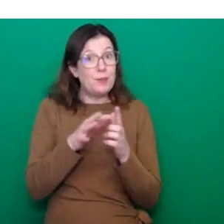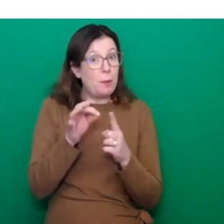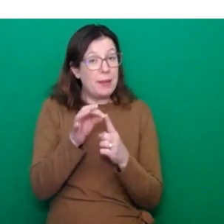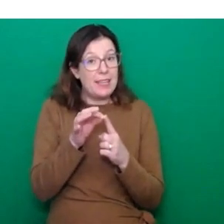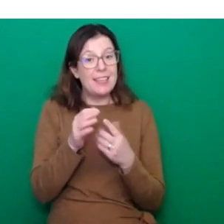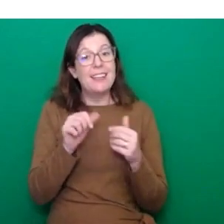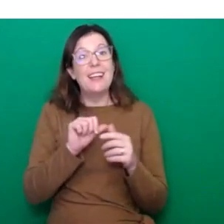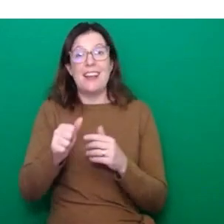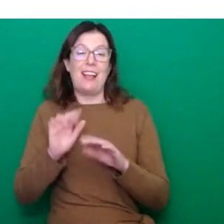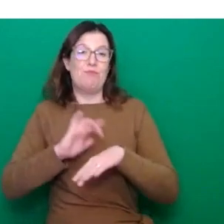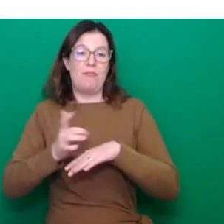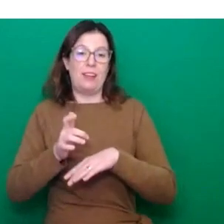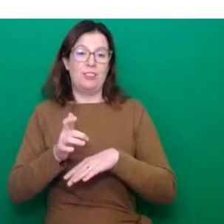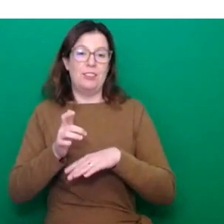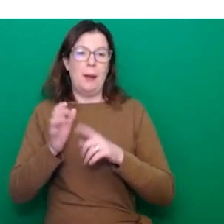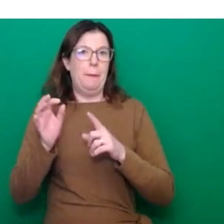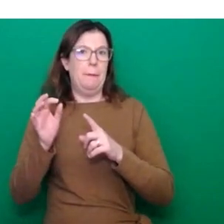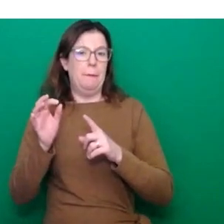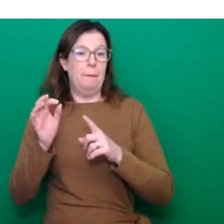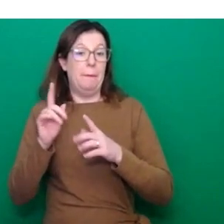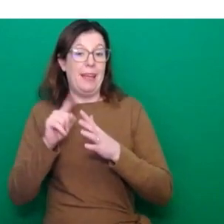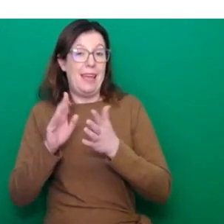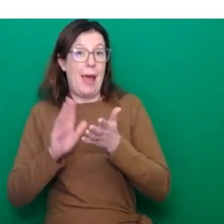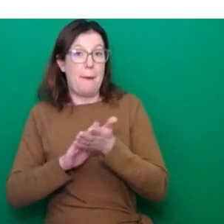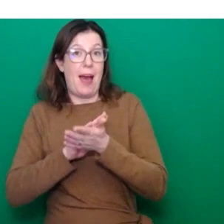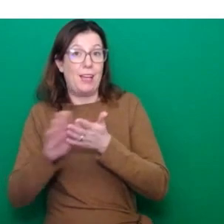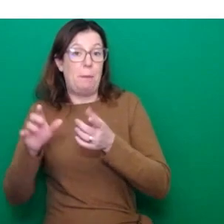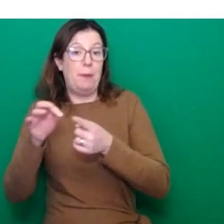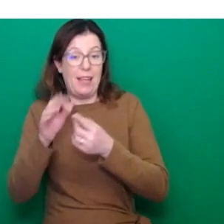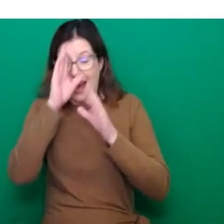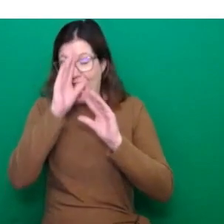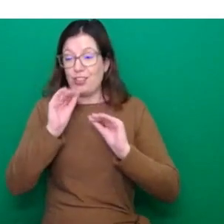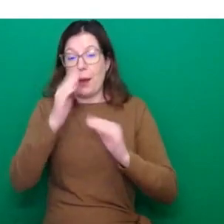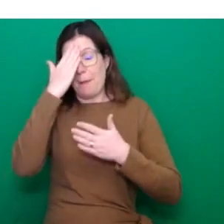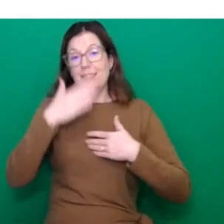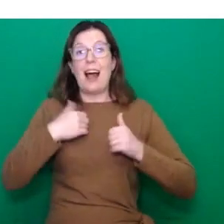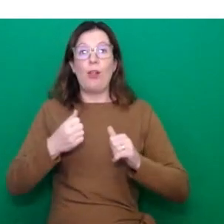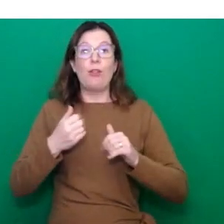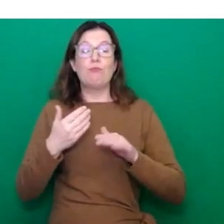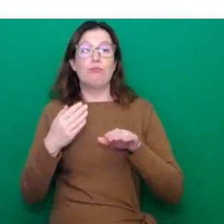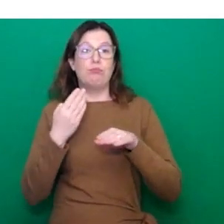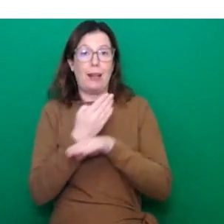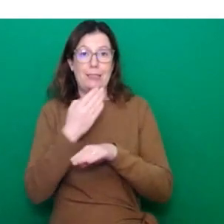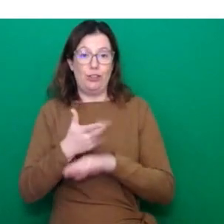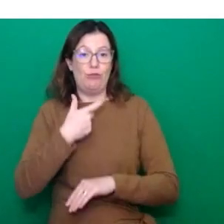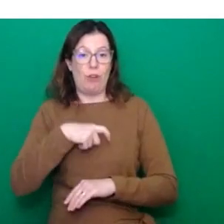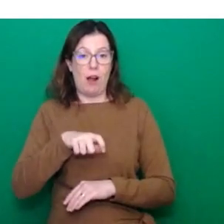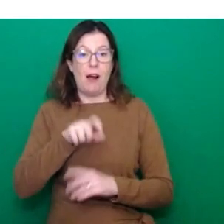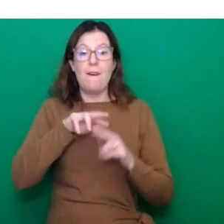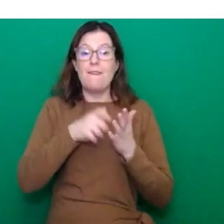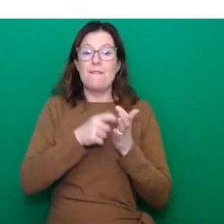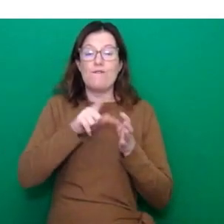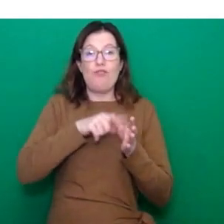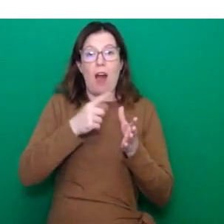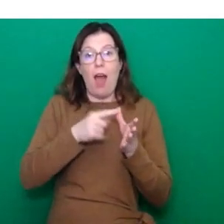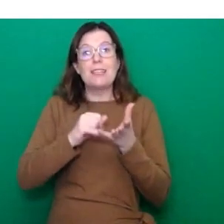PWPs to our next profession ending in P, which is the EMHP role, the Education Mental Health Practitioner. And we're going to hear from Freya and Saba, who are